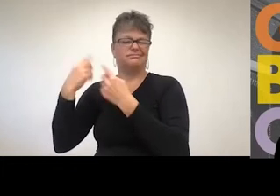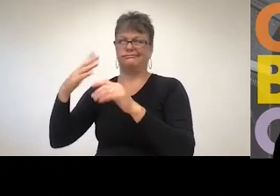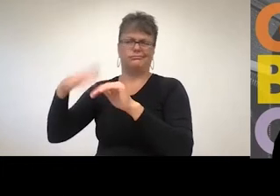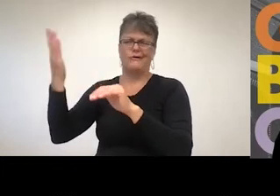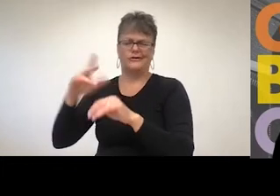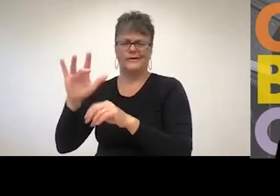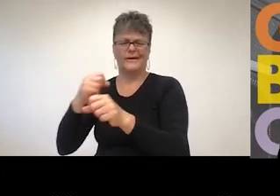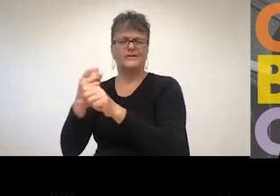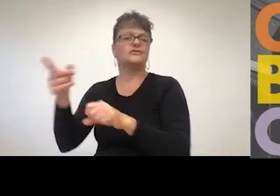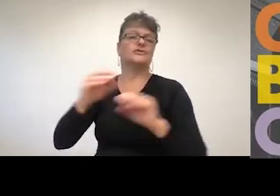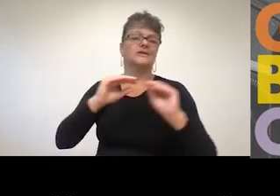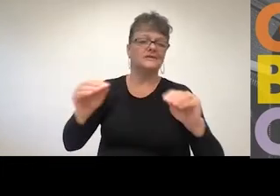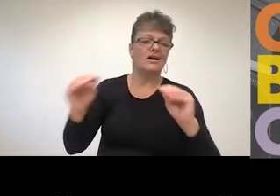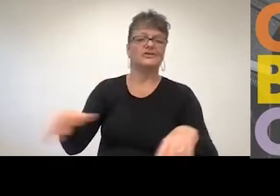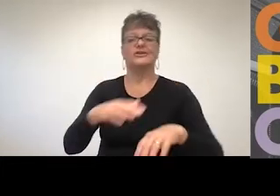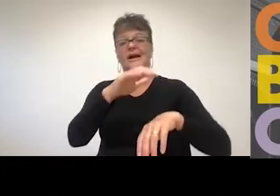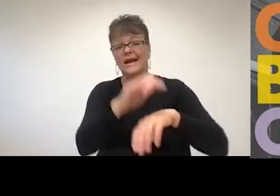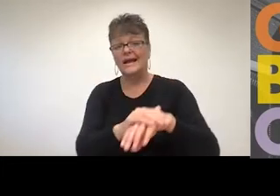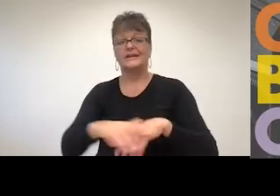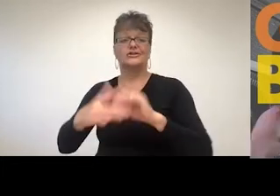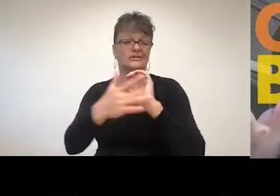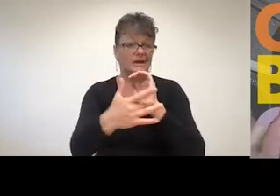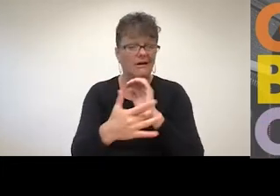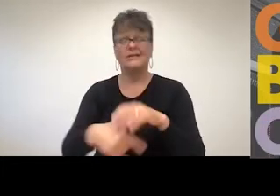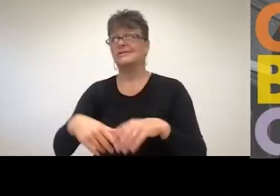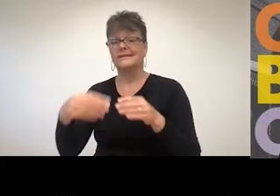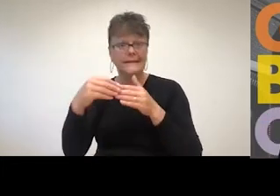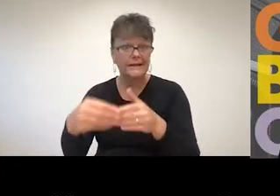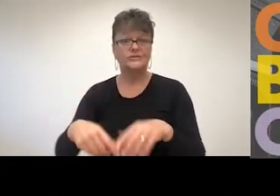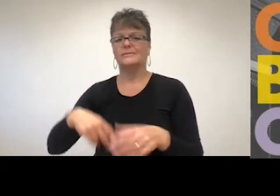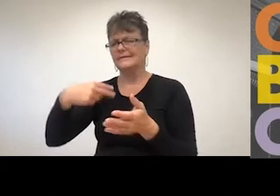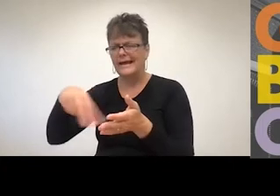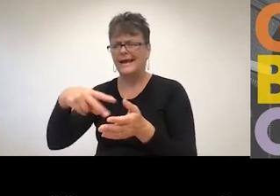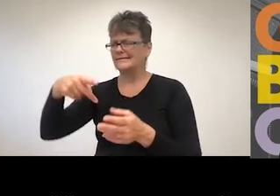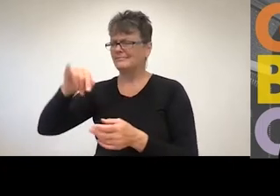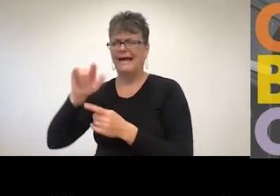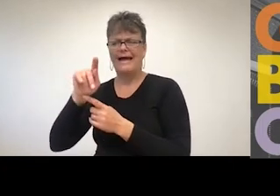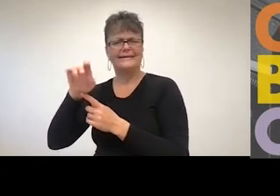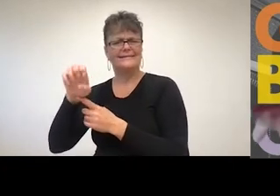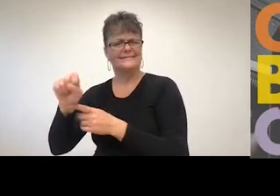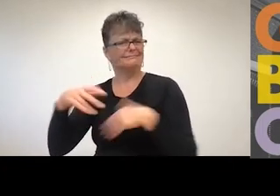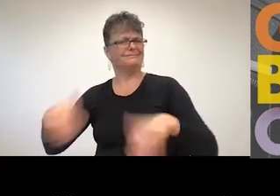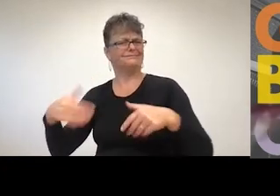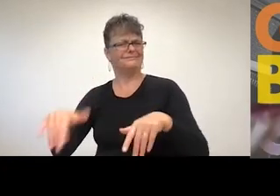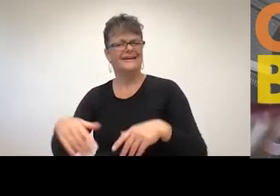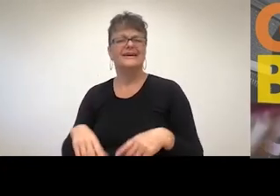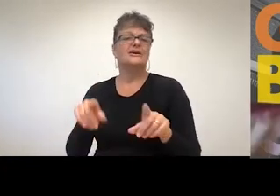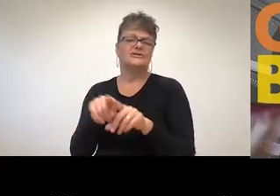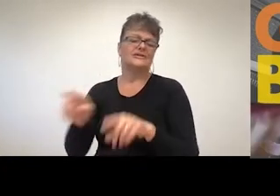English, technology, leadership, dance, and Pilates. And she's a seasoned face-to-face and online